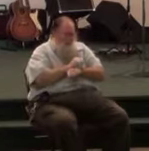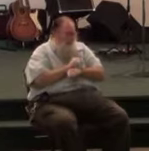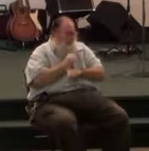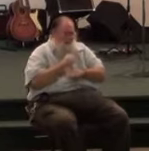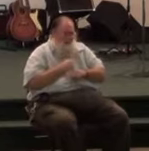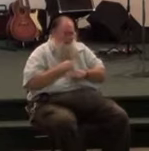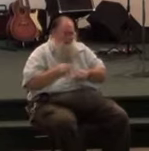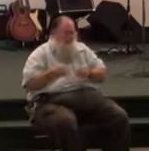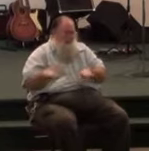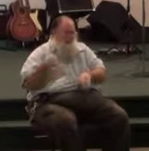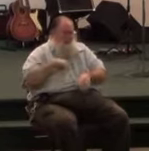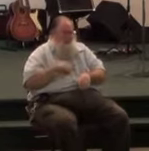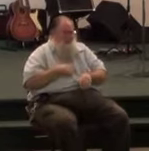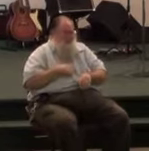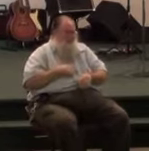us alone.